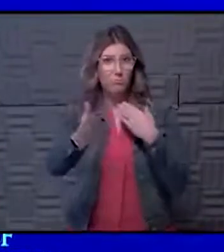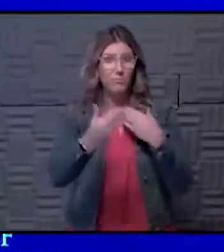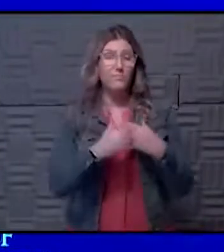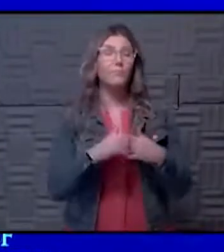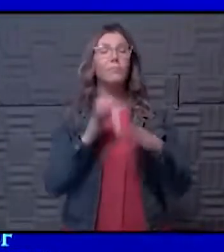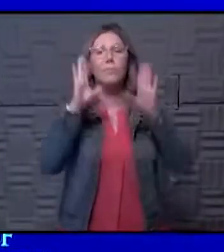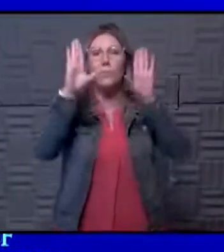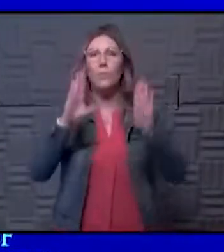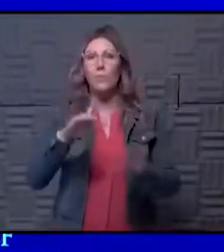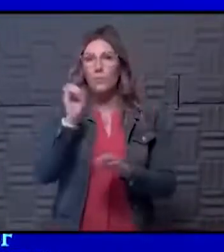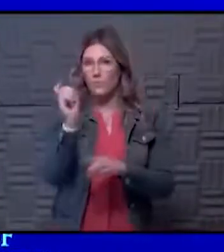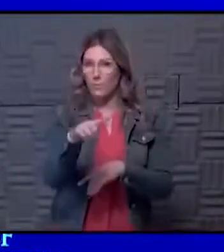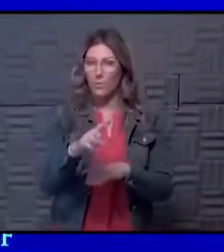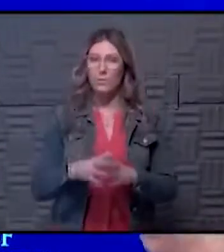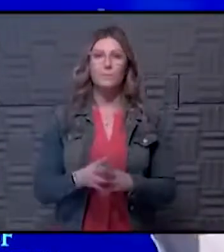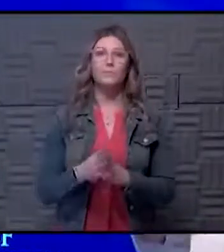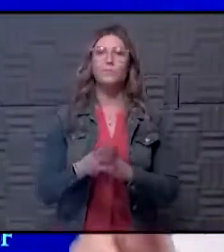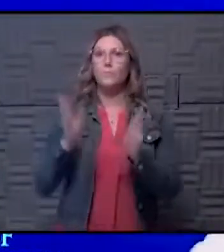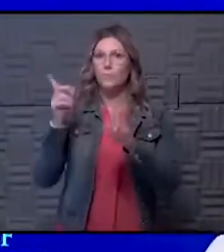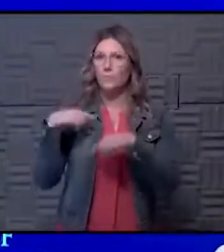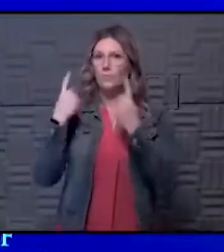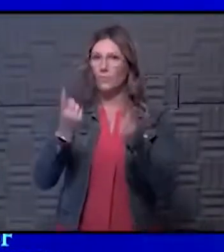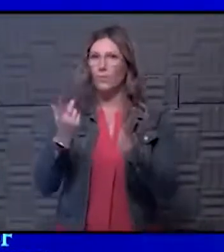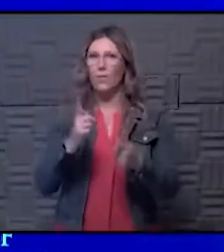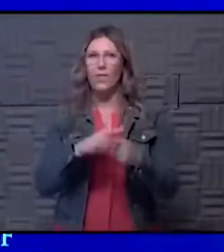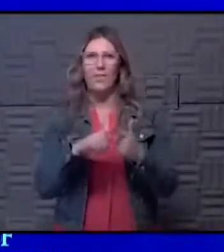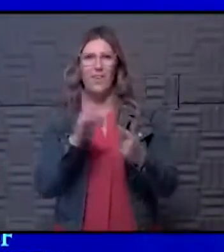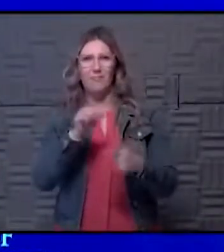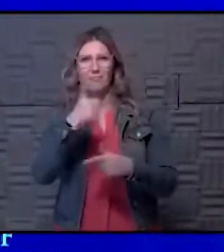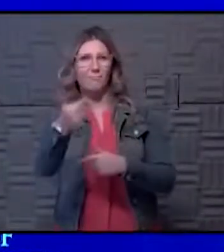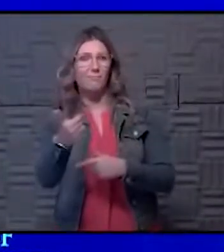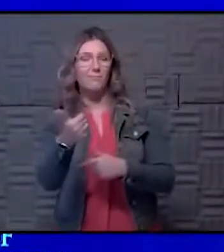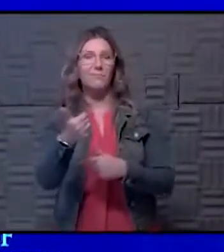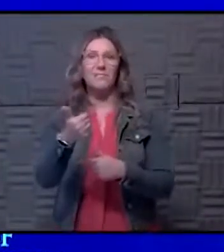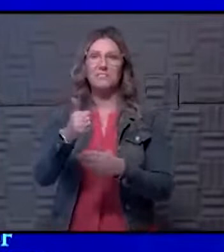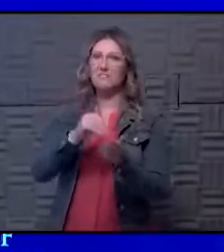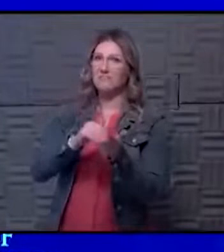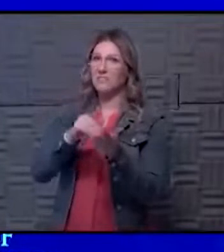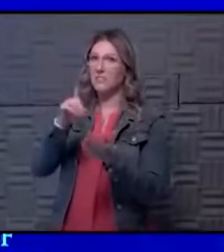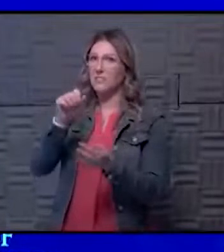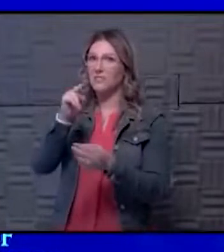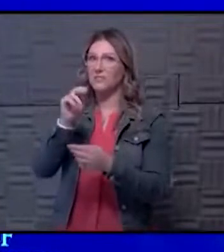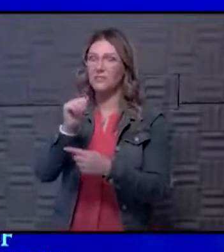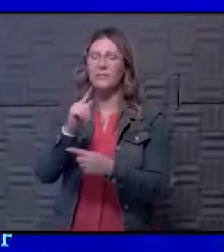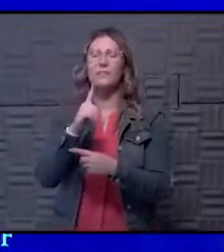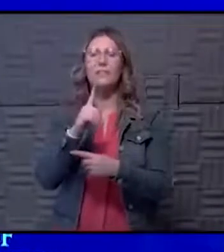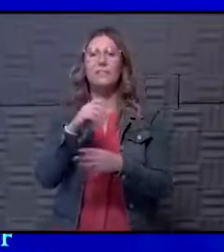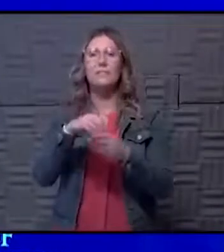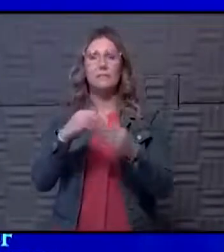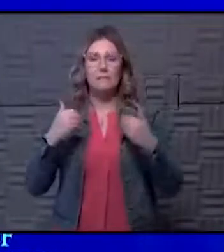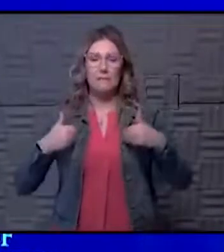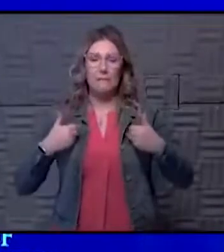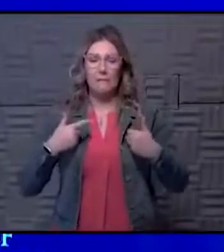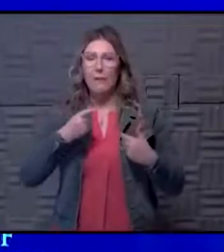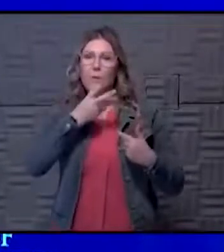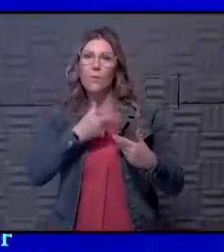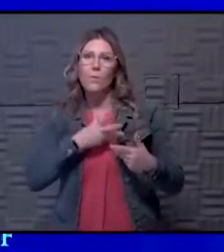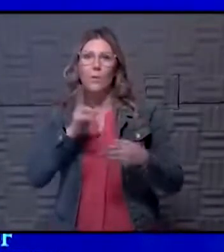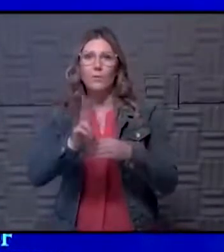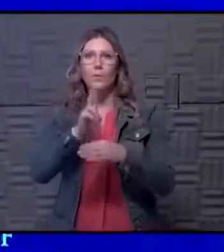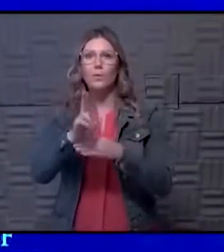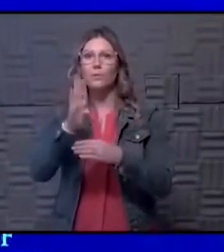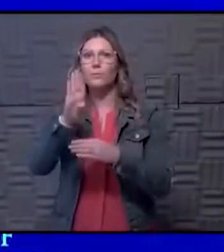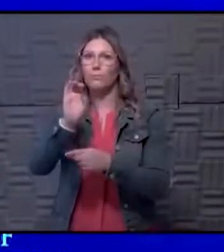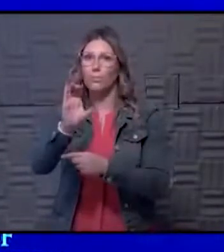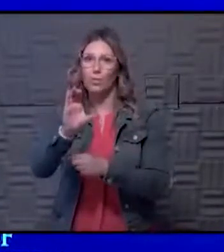question. What I know so far is that by and large, it appears to be in young women, especially in those who are on birth control